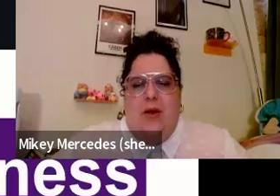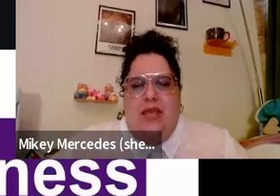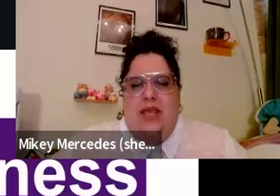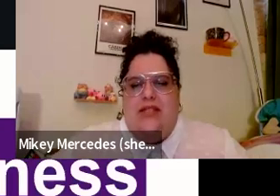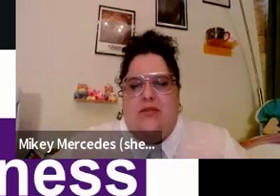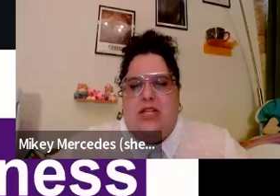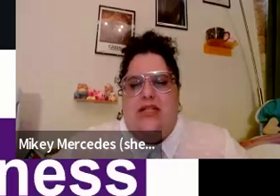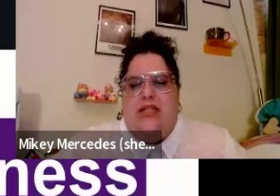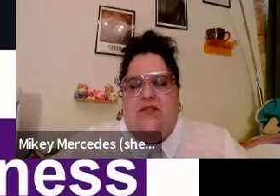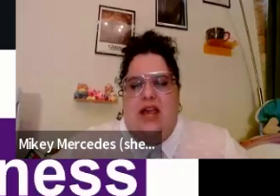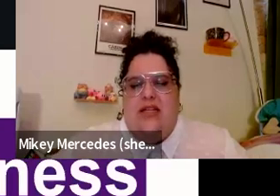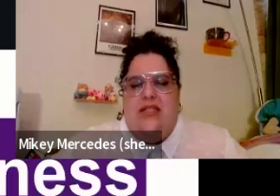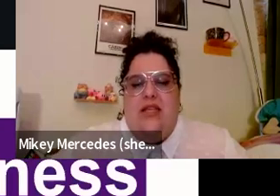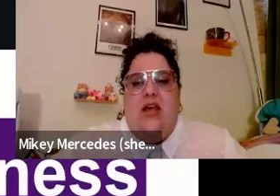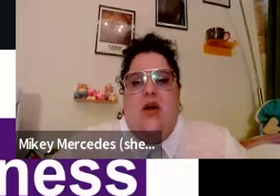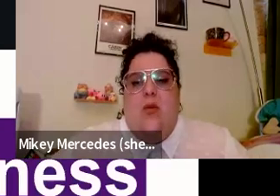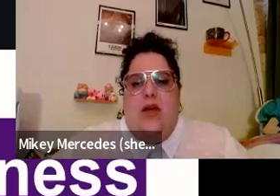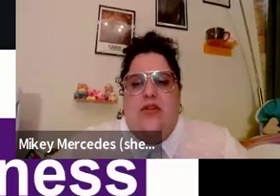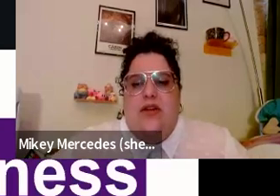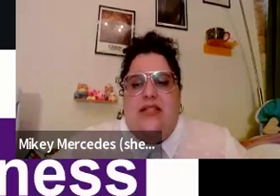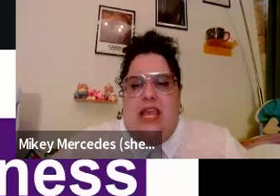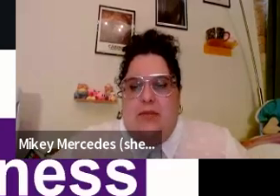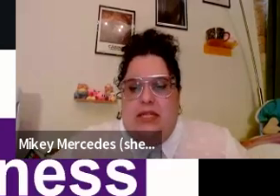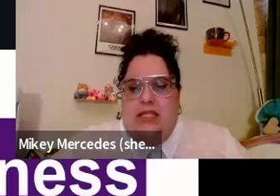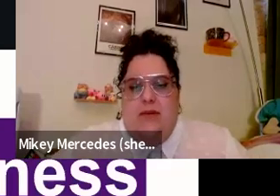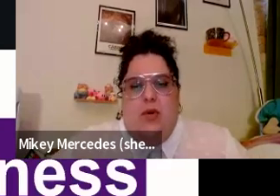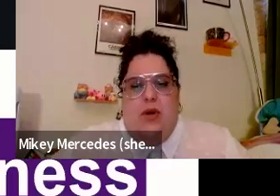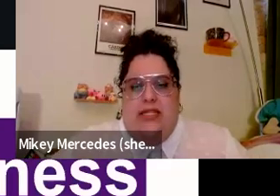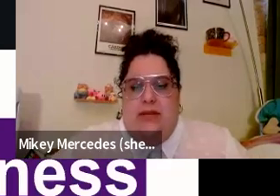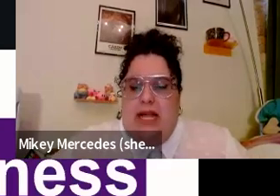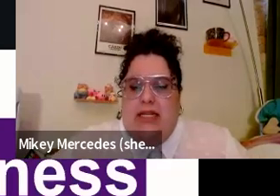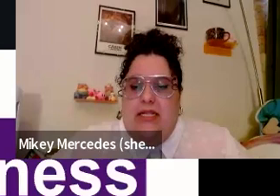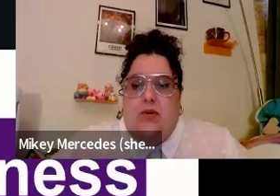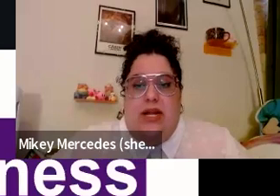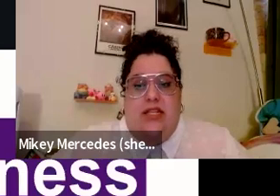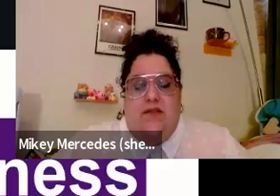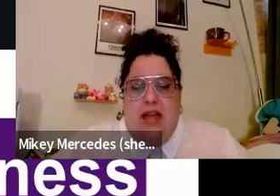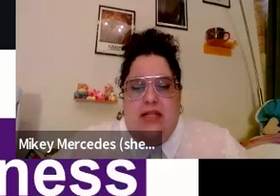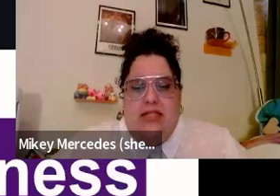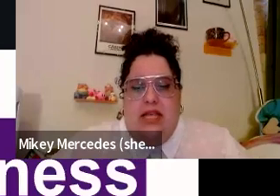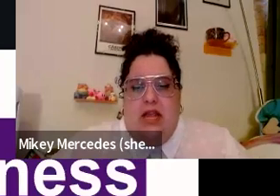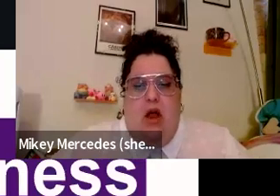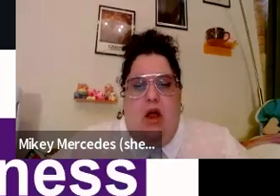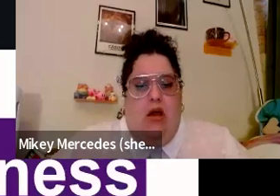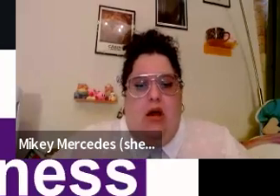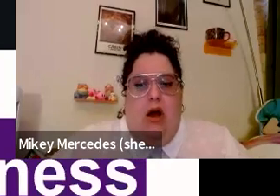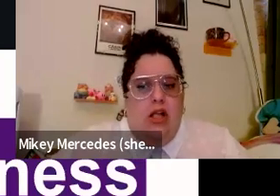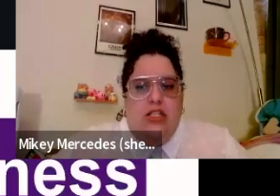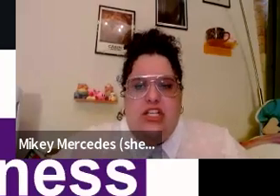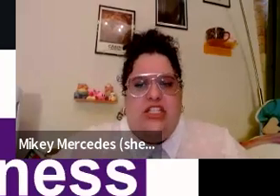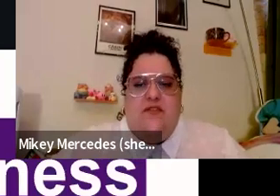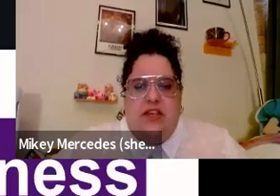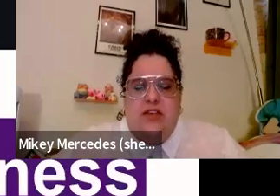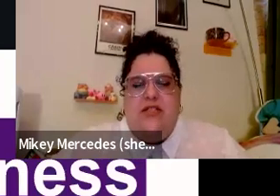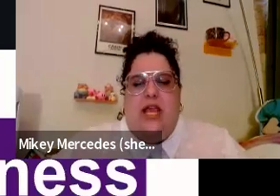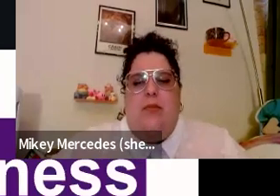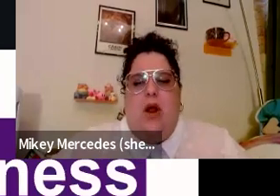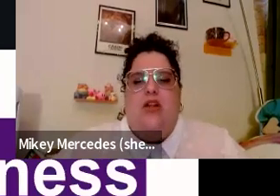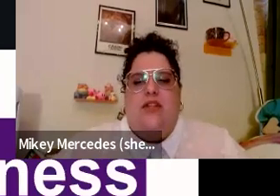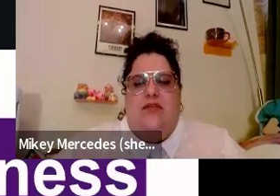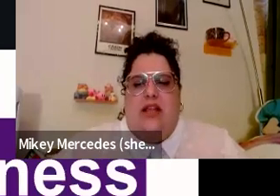under-enforcement of the ADA. I apologize in advance for the very text-heavy slides. And please note that